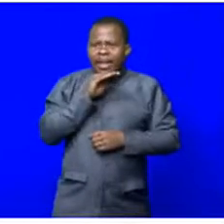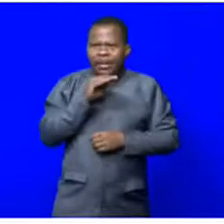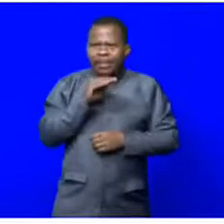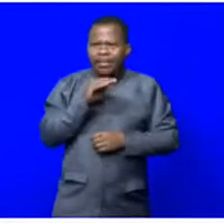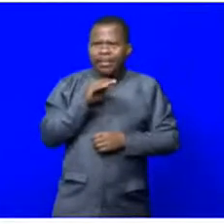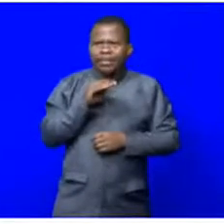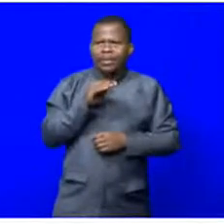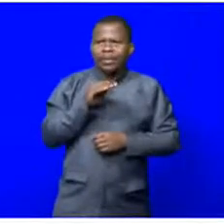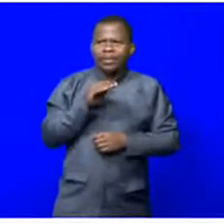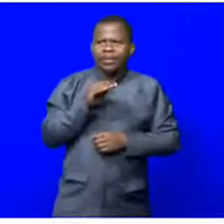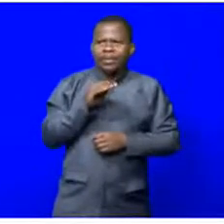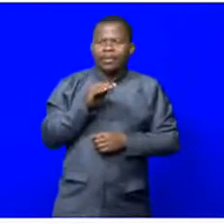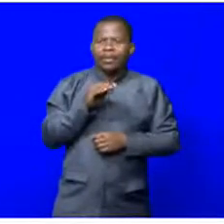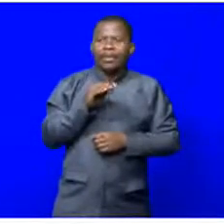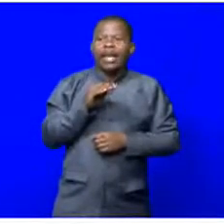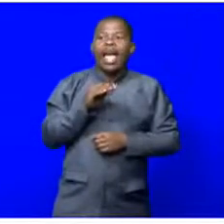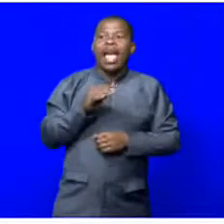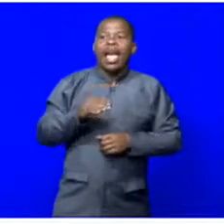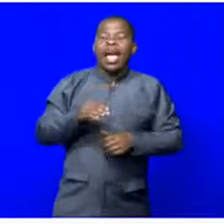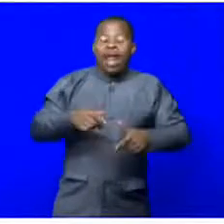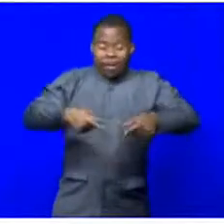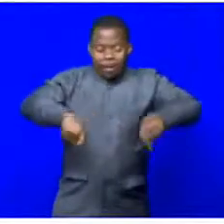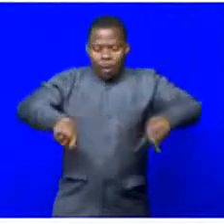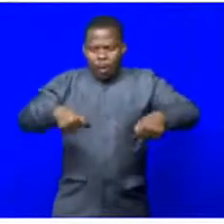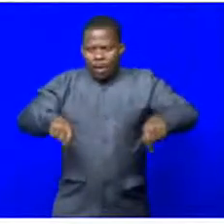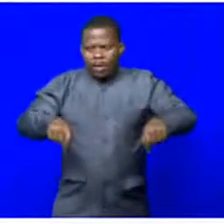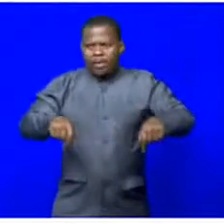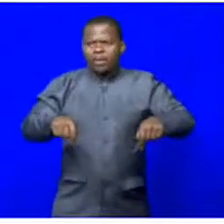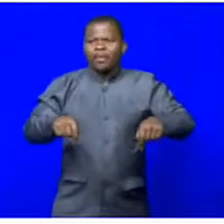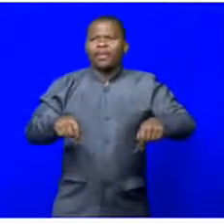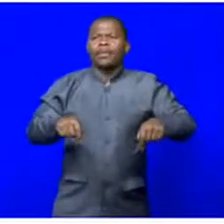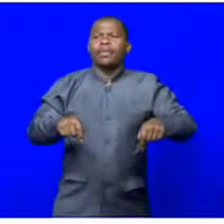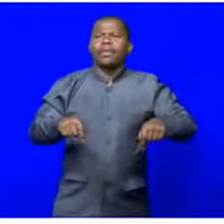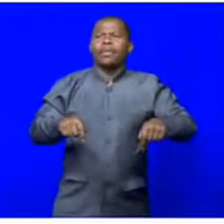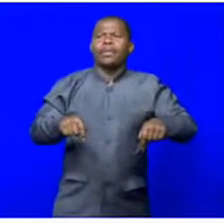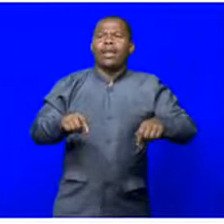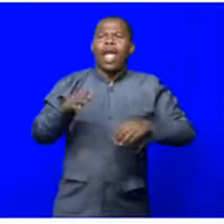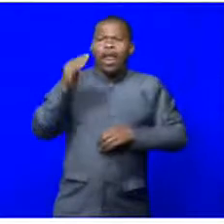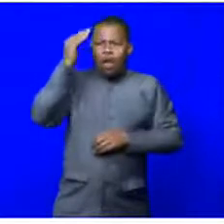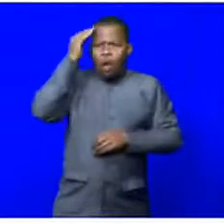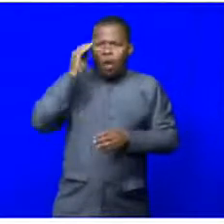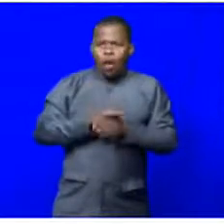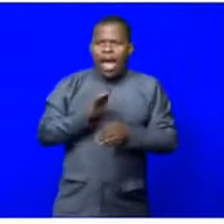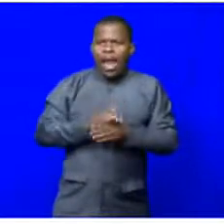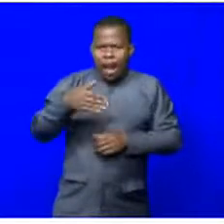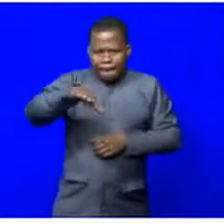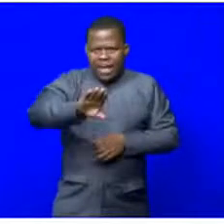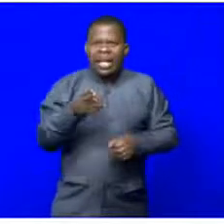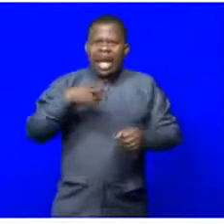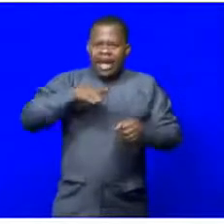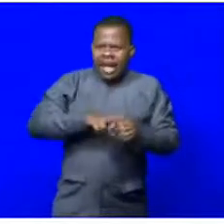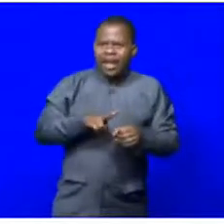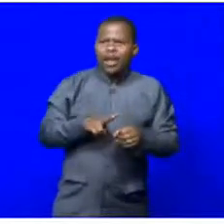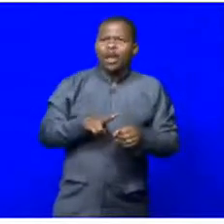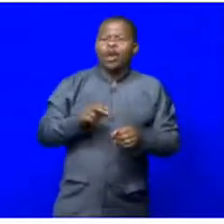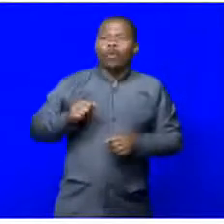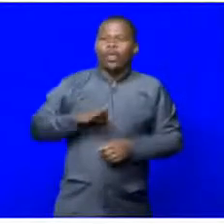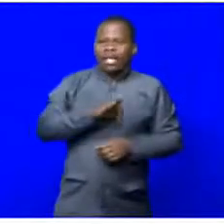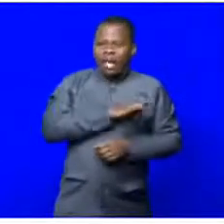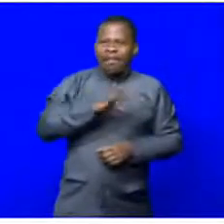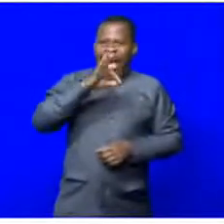this cost mawuhambile. Asathi ukuthi umhlangano uncharge imali nasiyathi allowance yethu